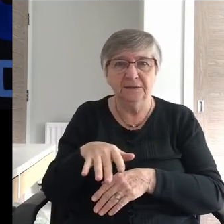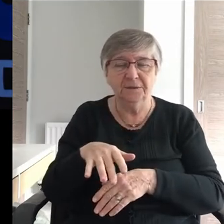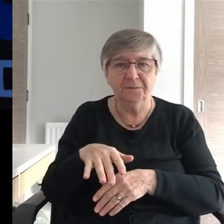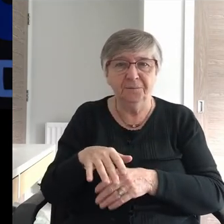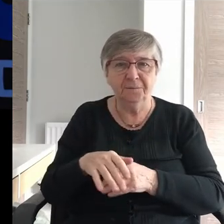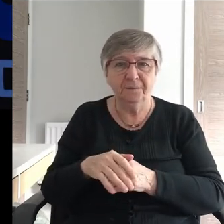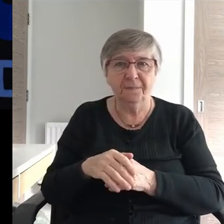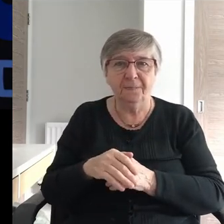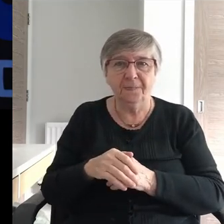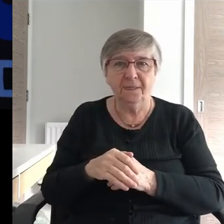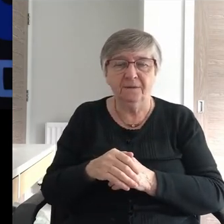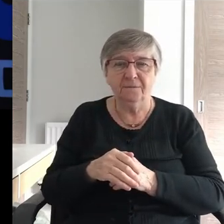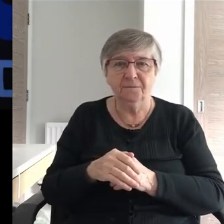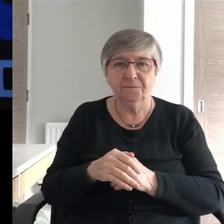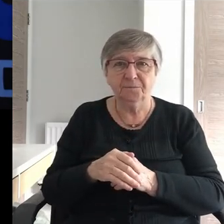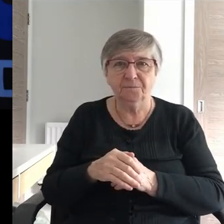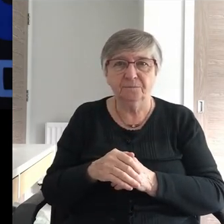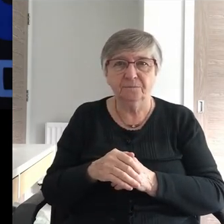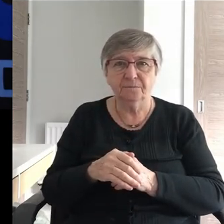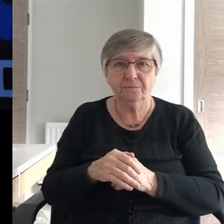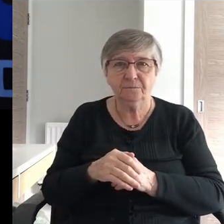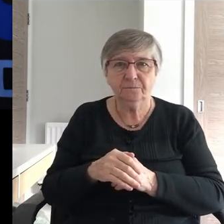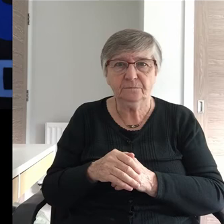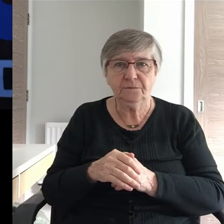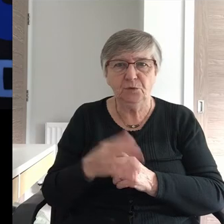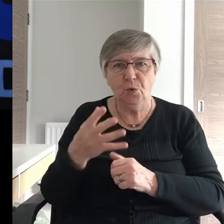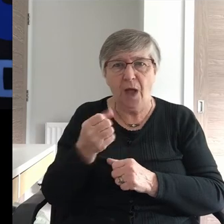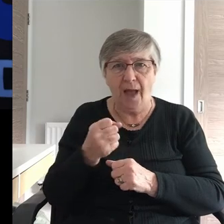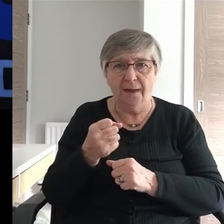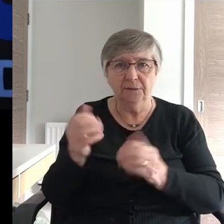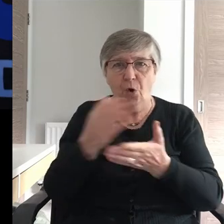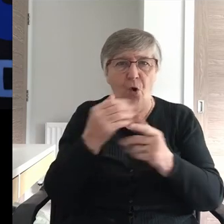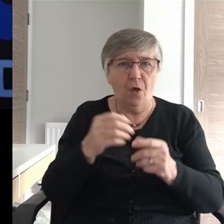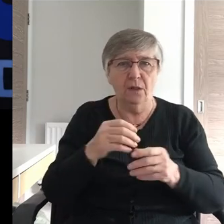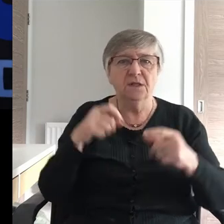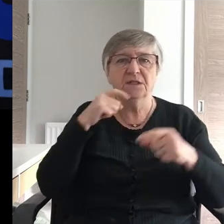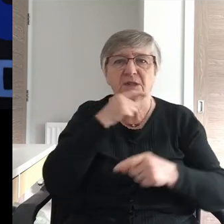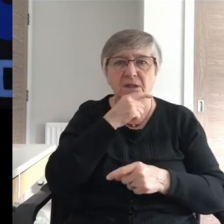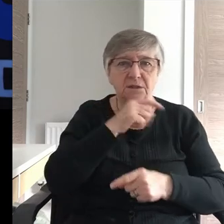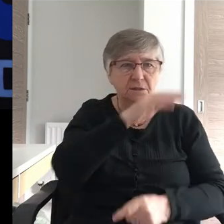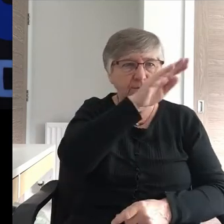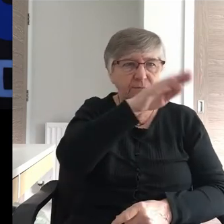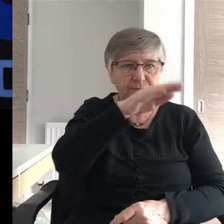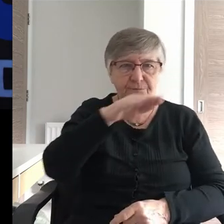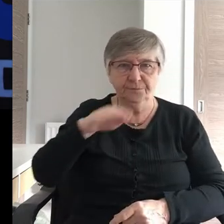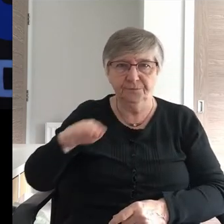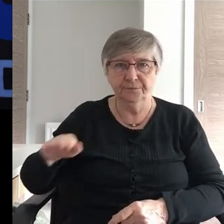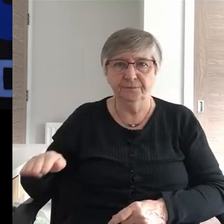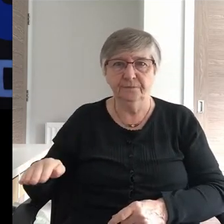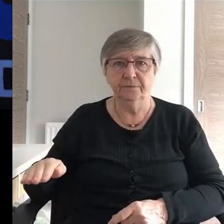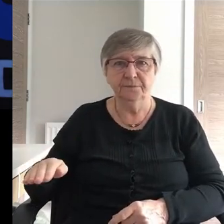you were taller than the one there. So they had them all lined up.